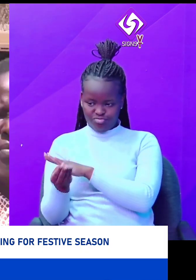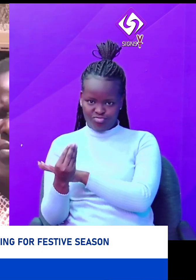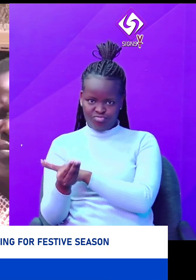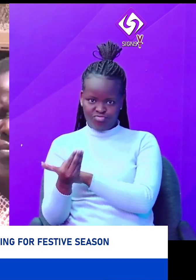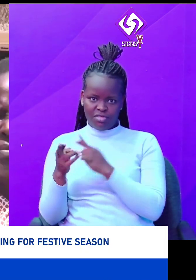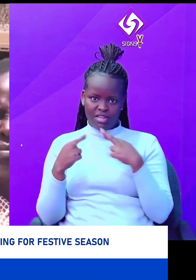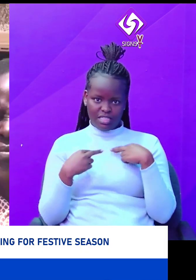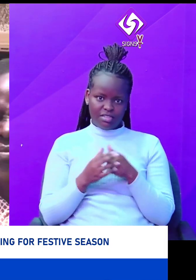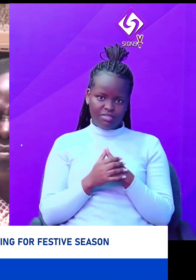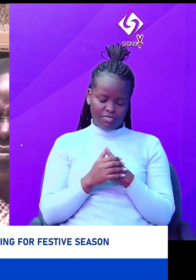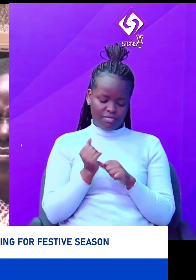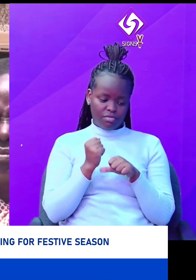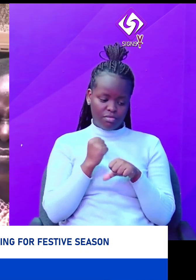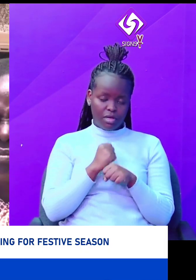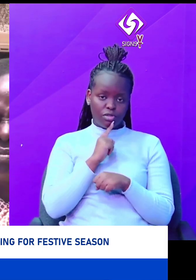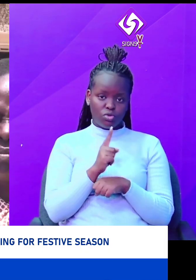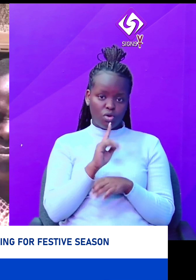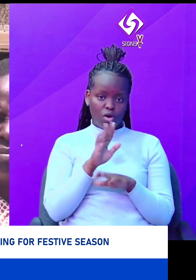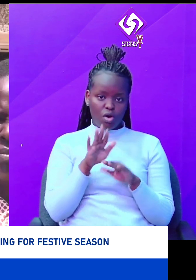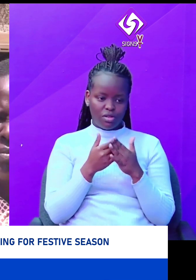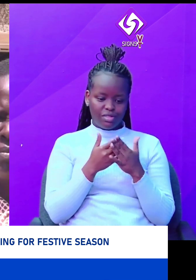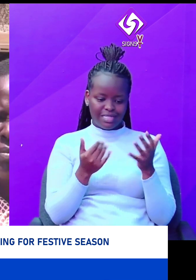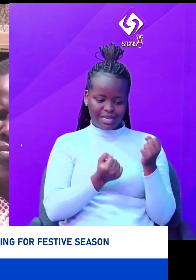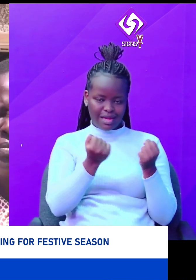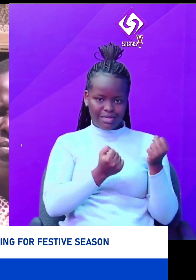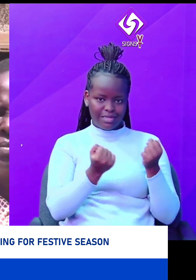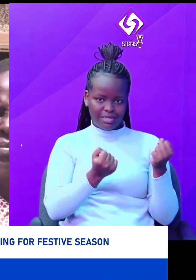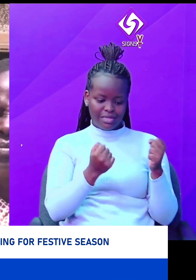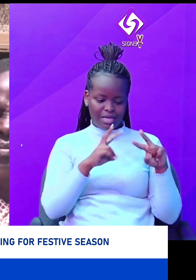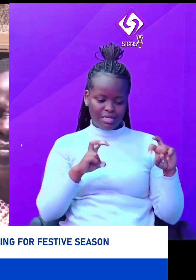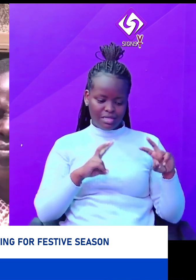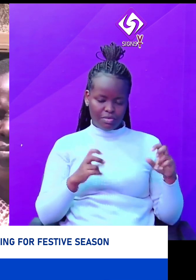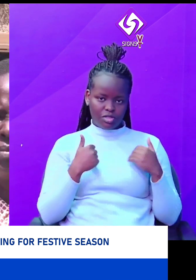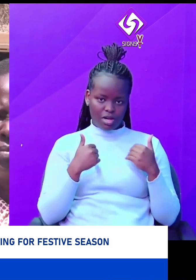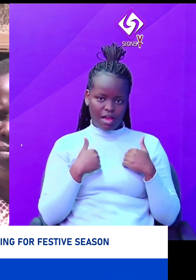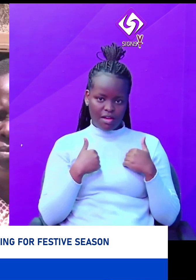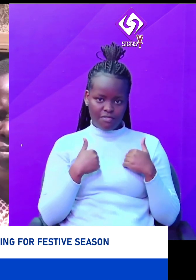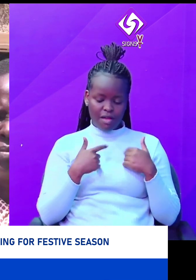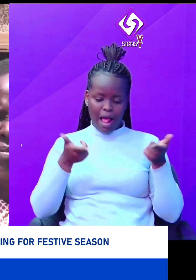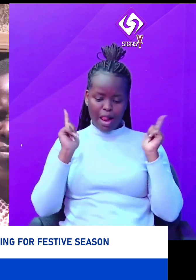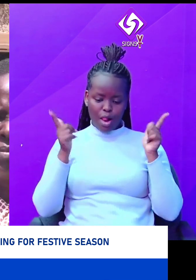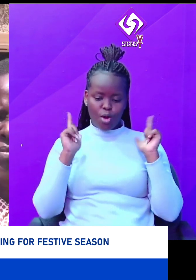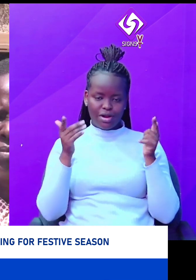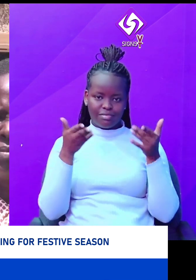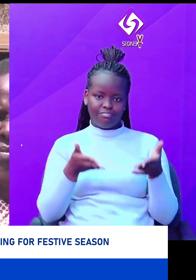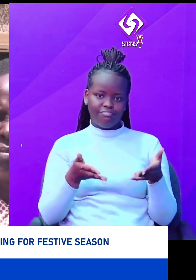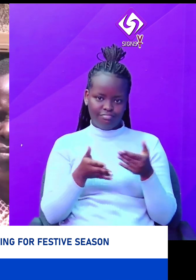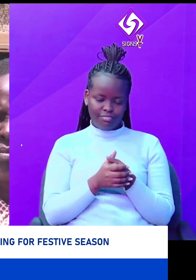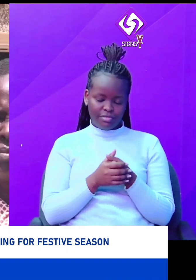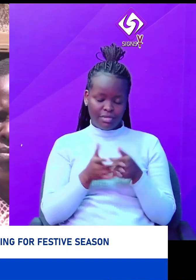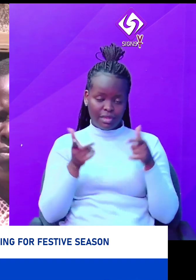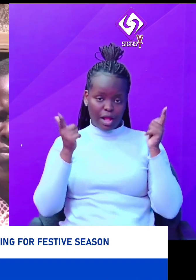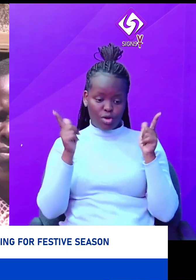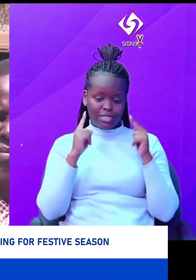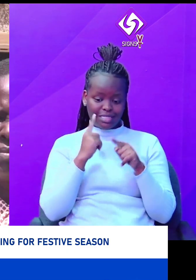To make sure that all these trucks go for inspection. Every accident in Kenya, and a truck is involved. And these trucks are killing